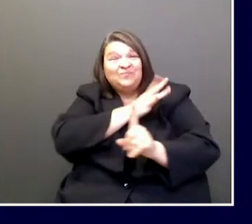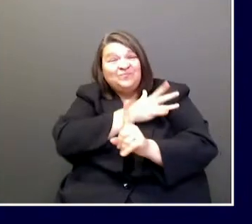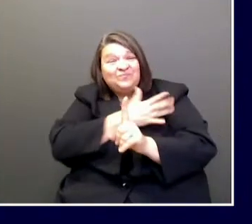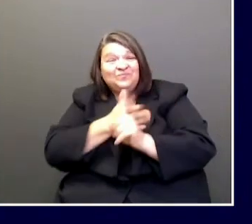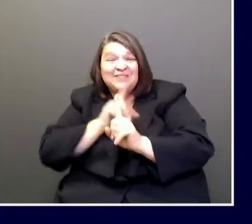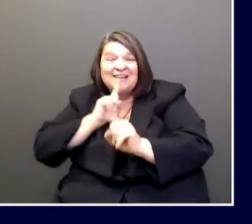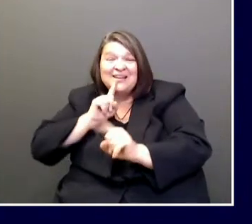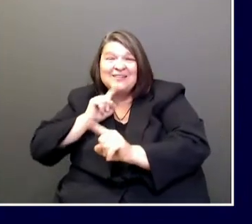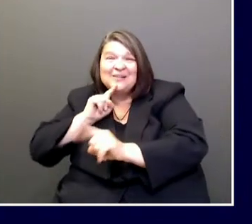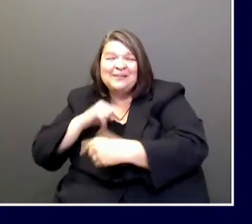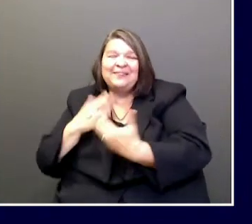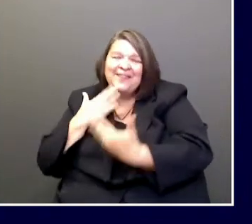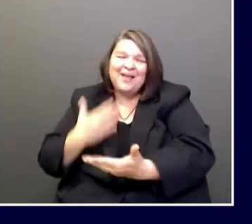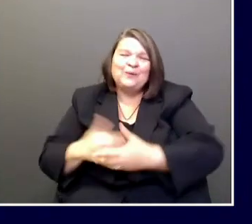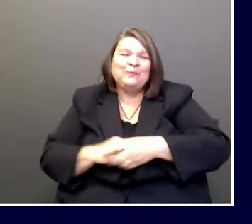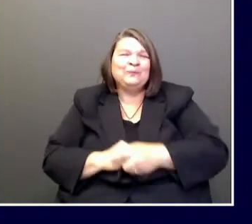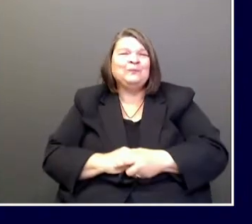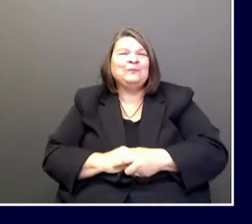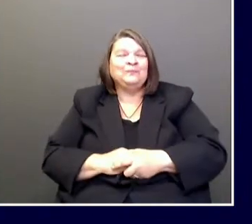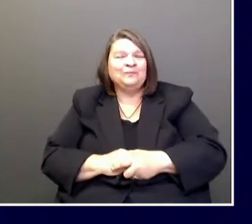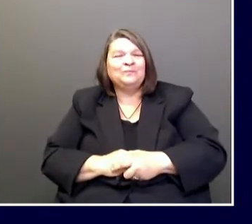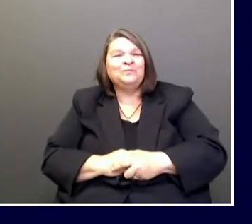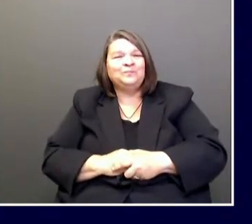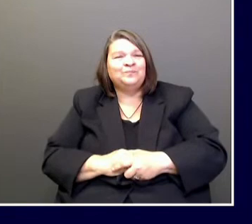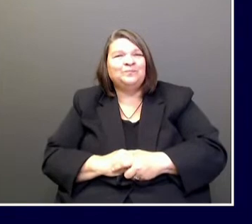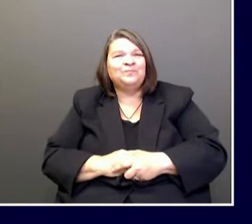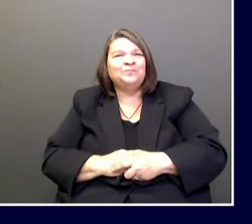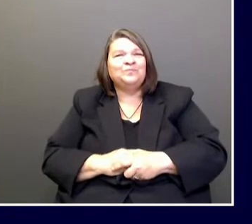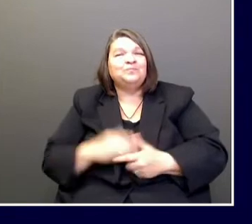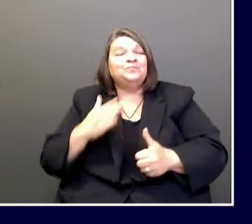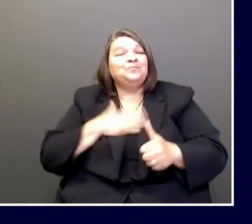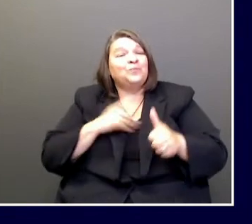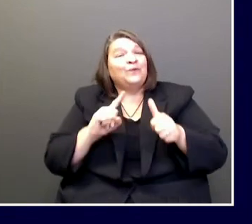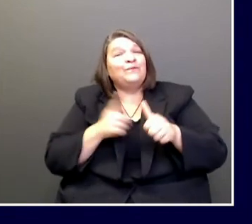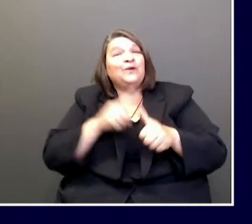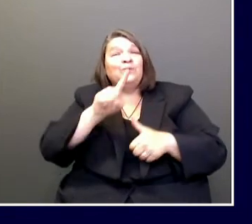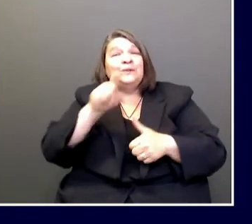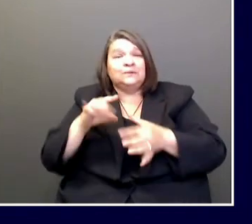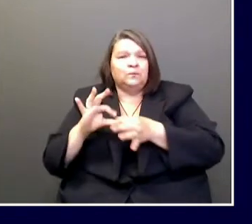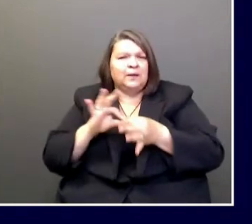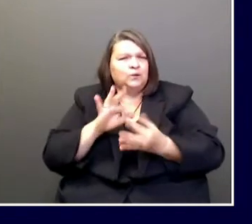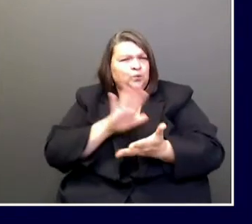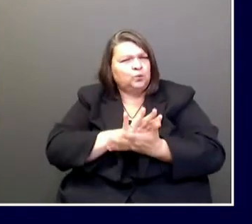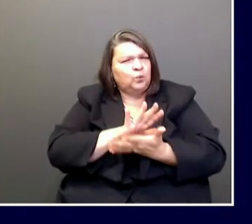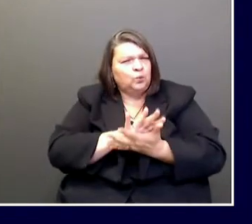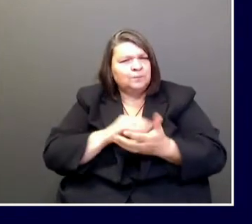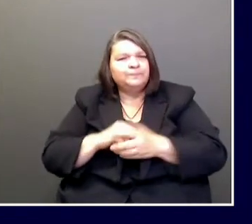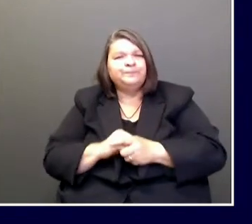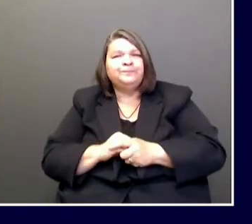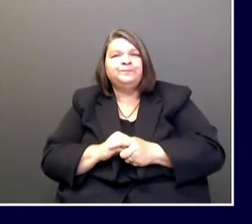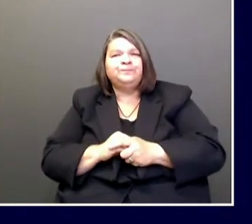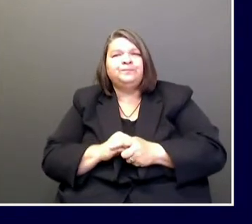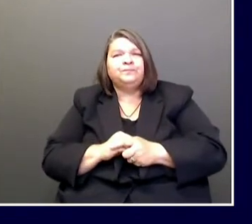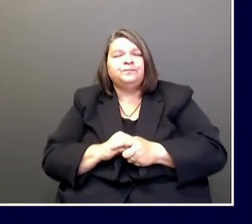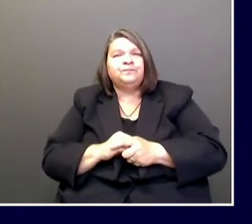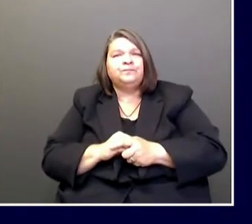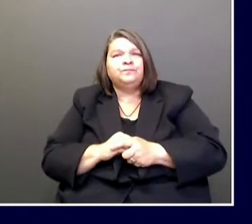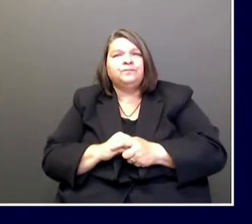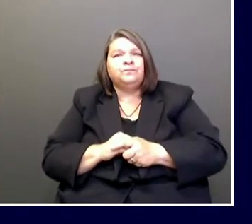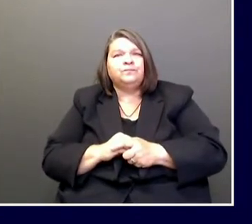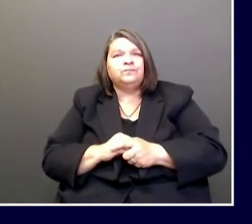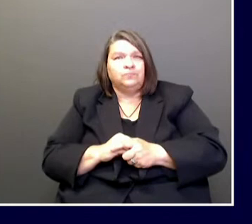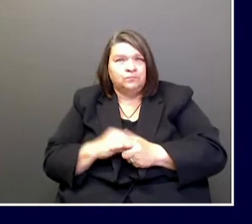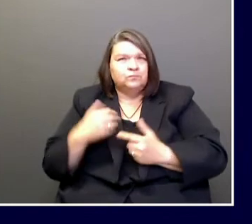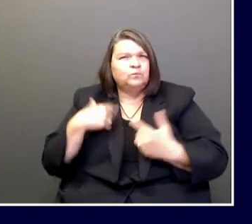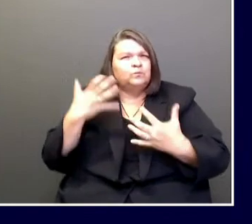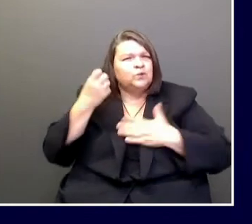Dr. Shah. I wanted to start with a question about schools. And I'm just trying to understand kind of from a how Maine